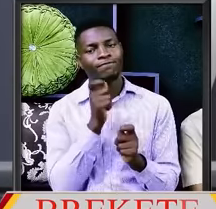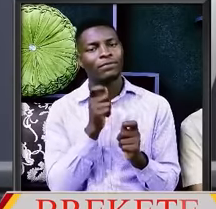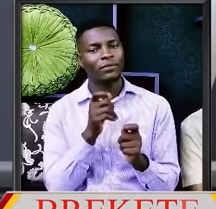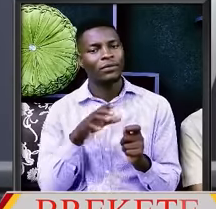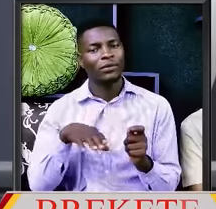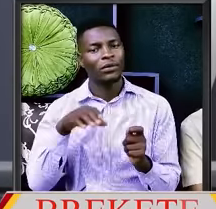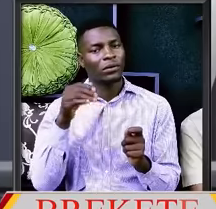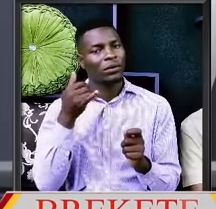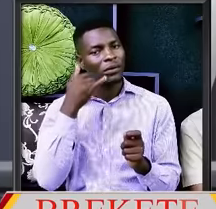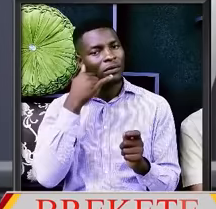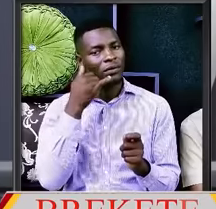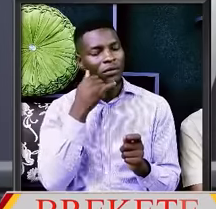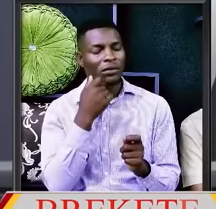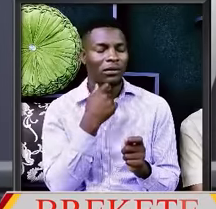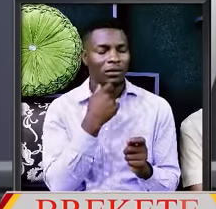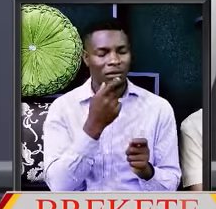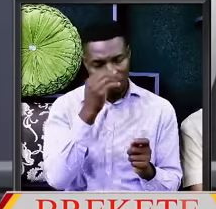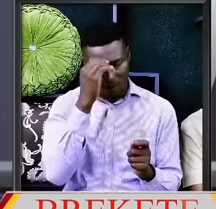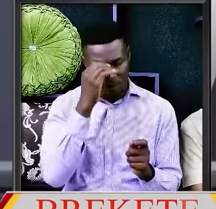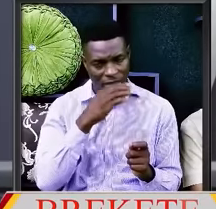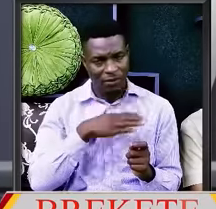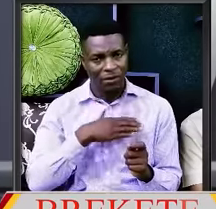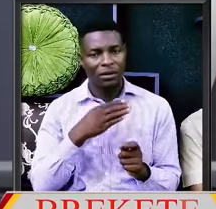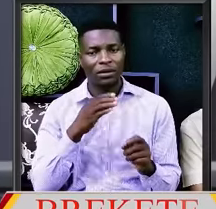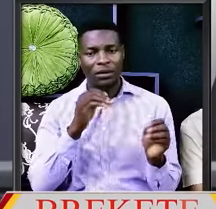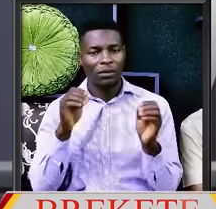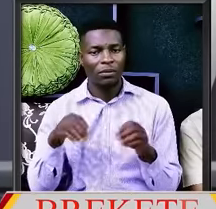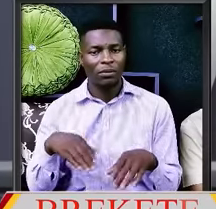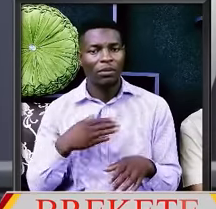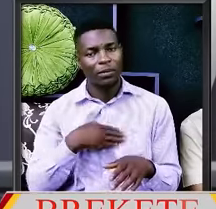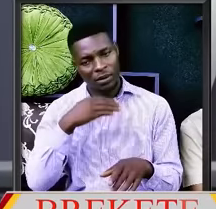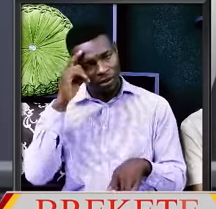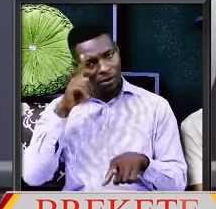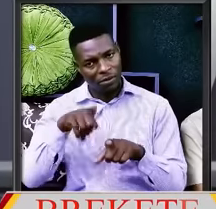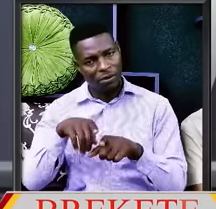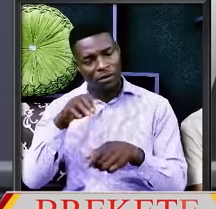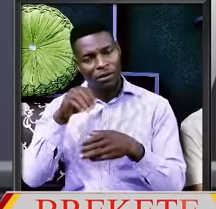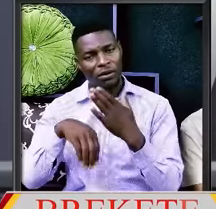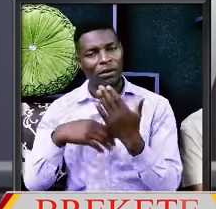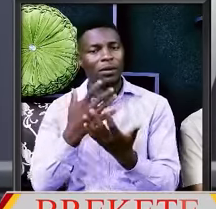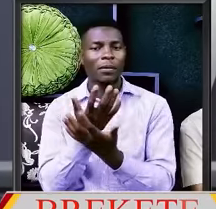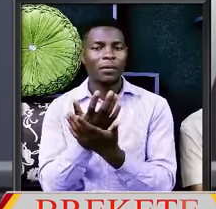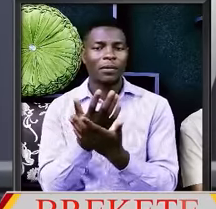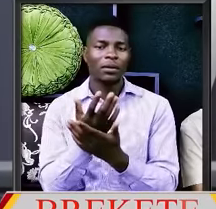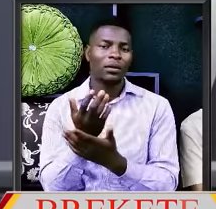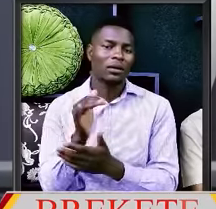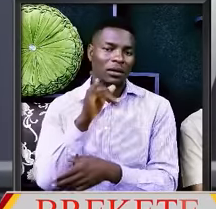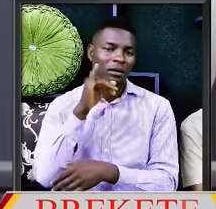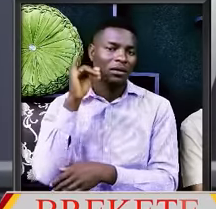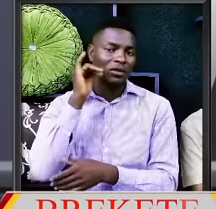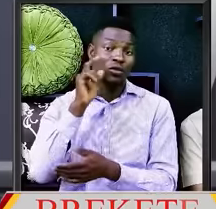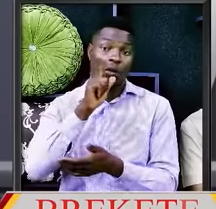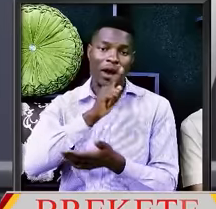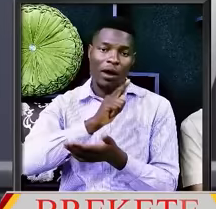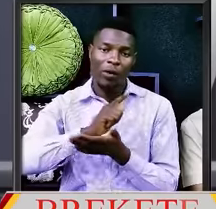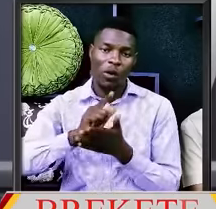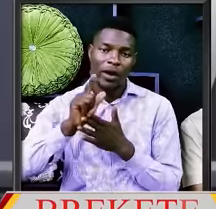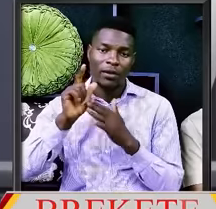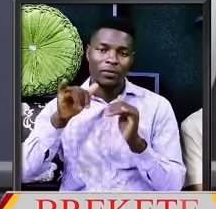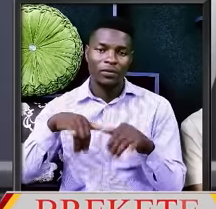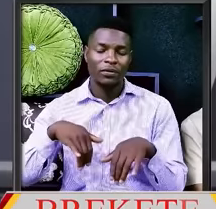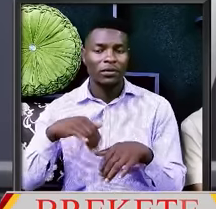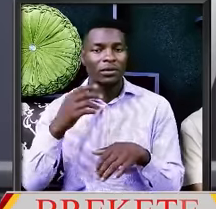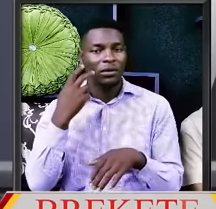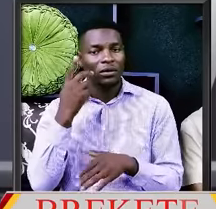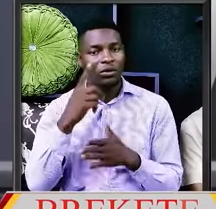the man here, say, see, they don't put my brother for prison since now. Yesterday, I make him 1 week when he did it. Okay. See, waiting